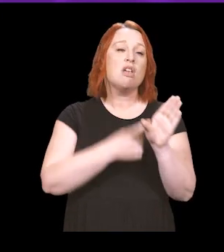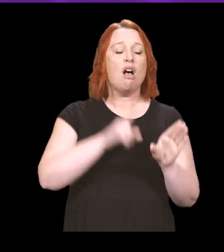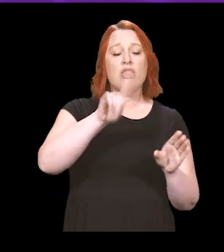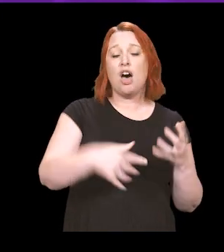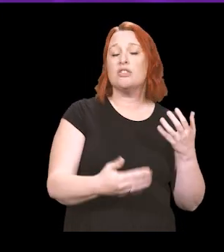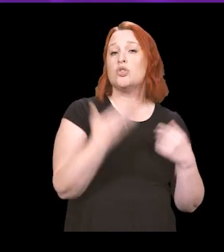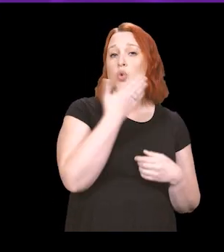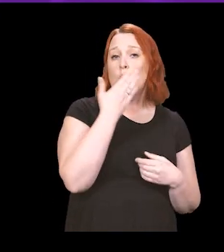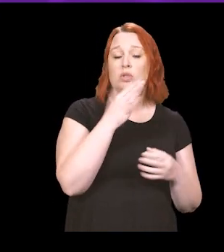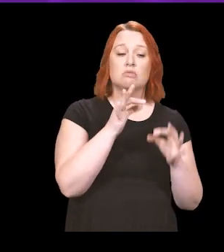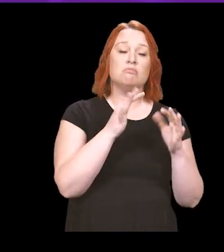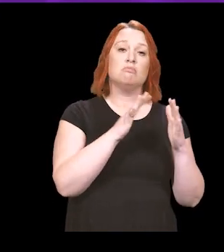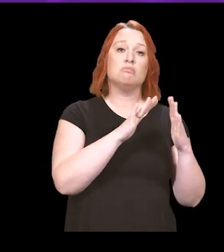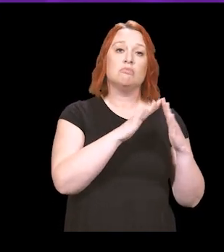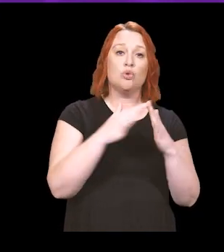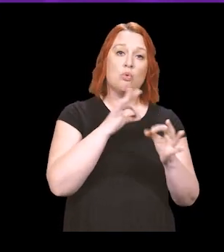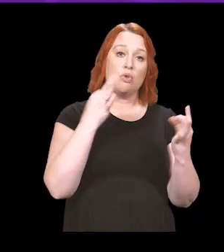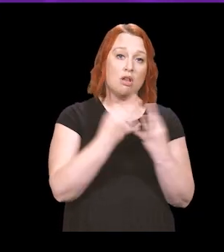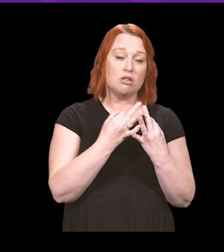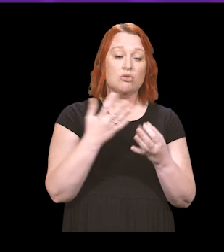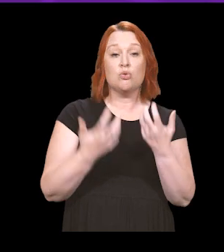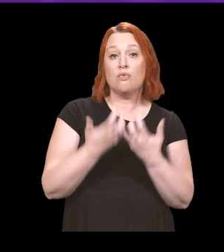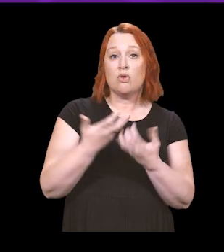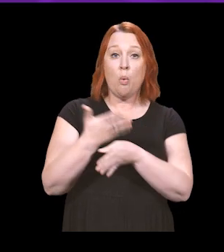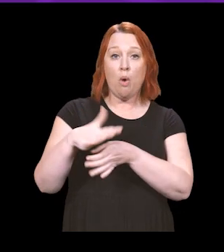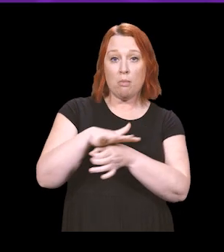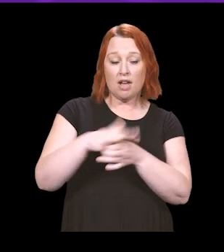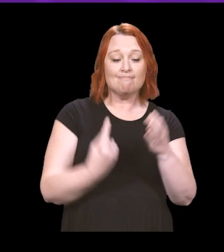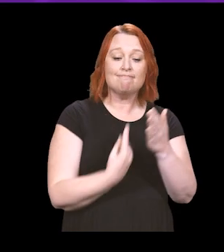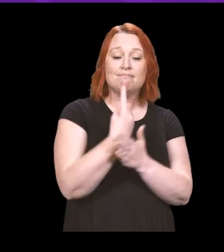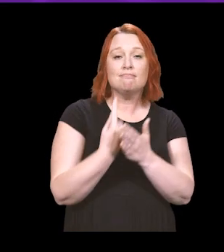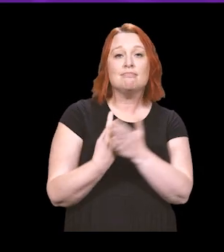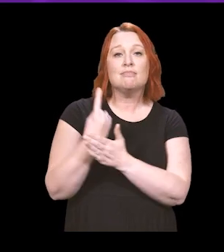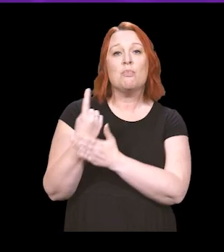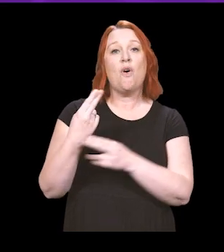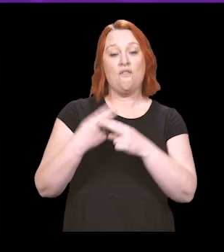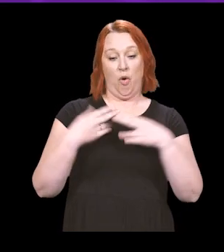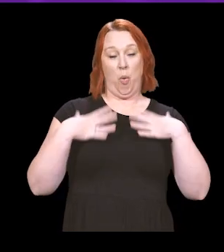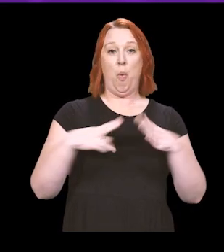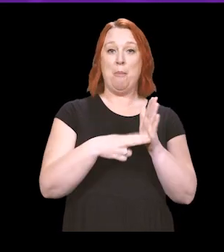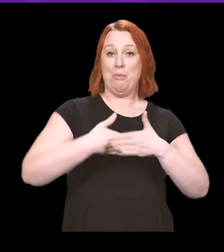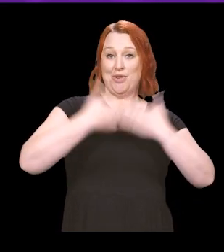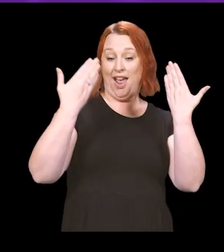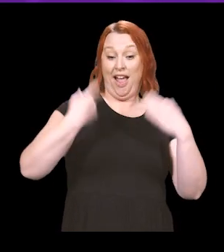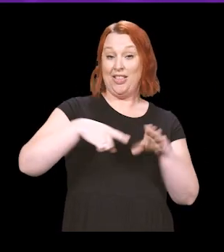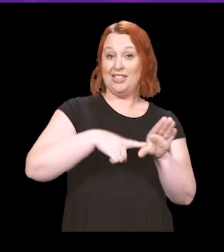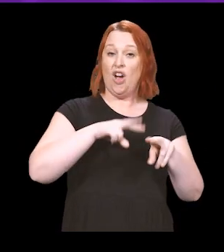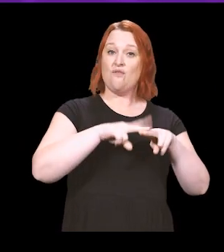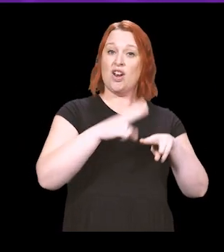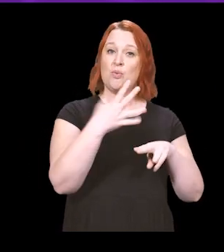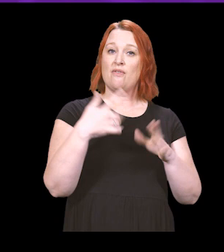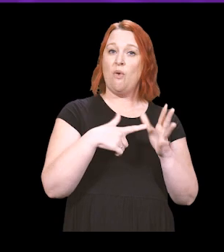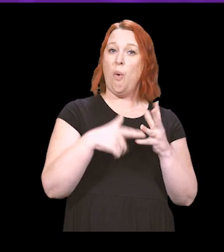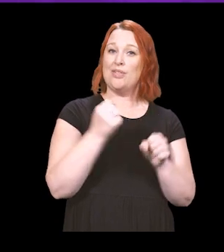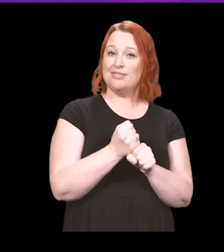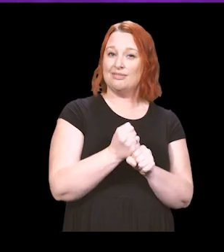schools, community organisations, universities and workplaces hold events across Australia for Wear It Purple Day, which this year falls on Friday, the